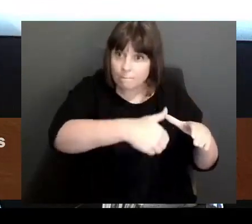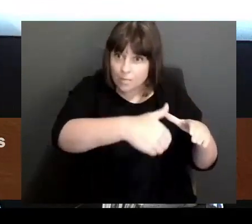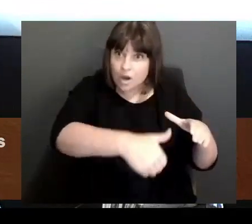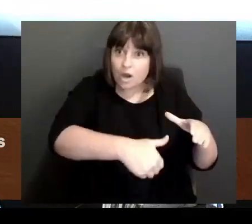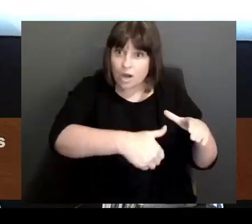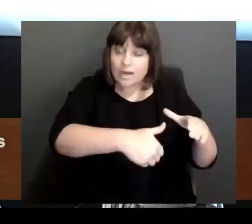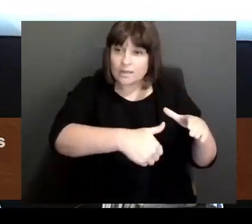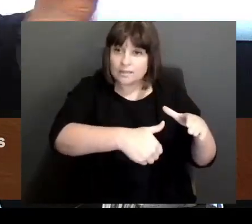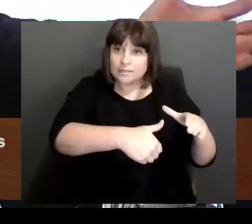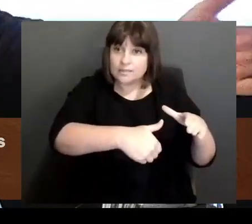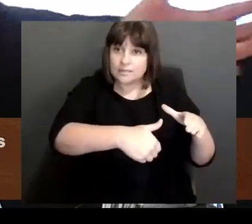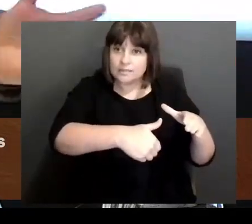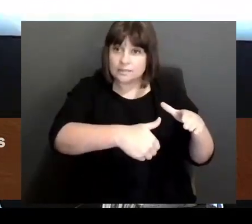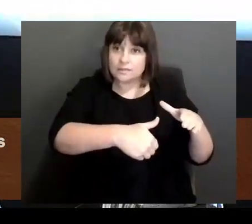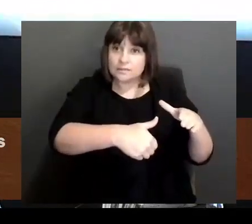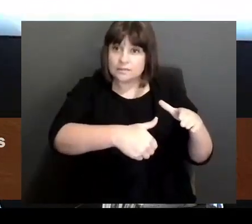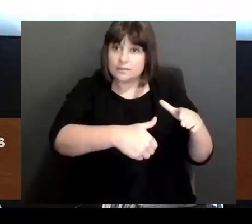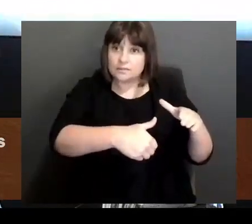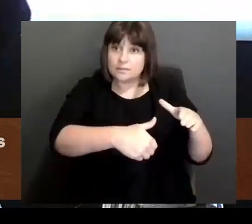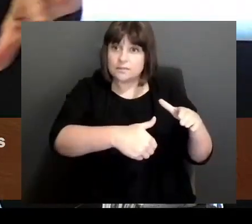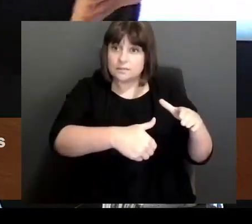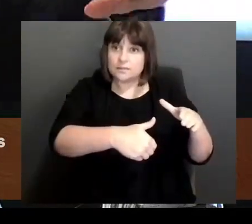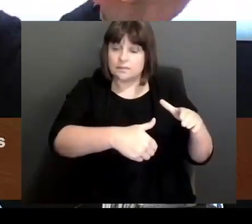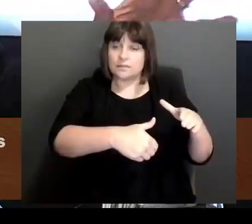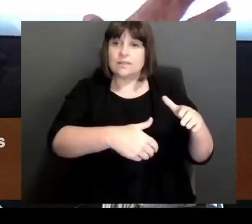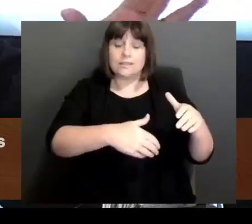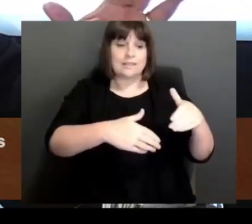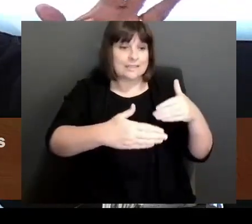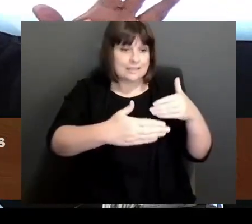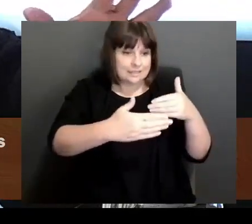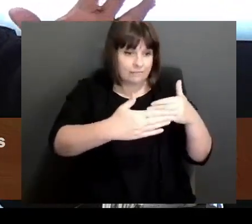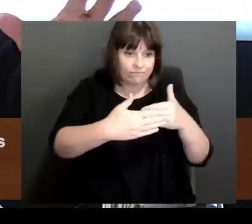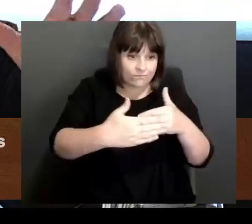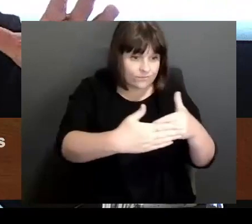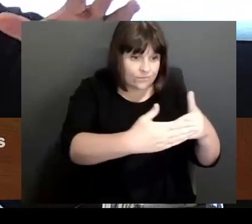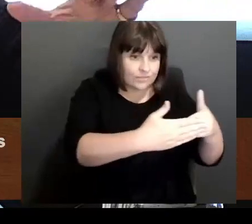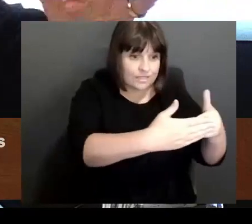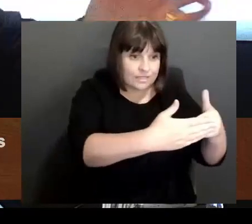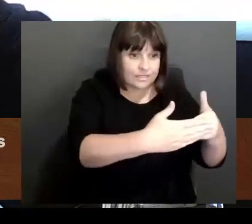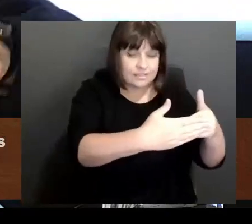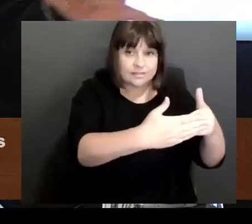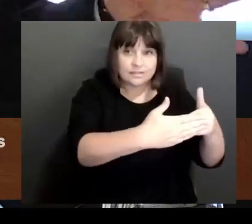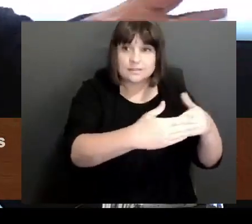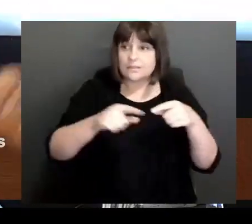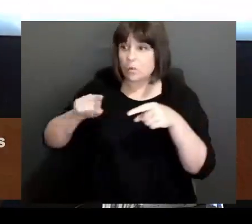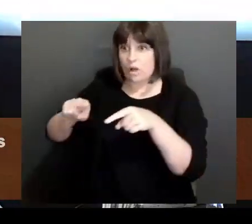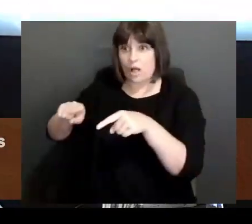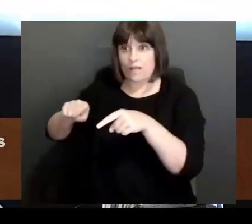within the broader footprint. They move away from that. There is supposed to